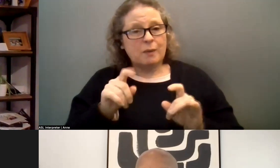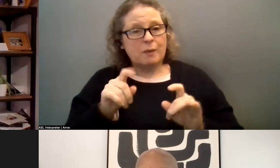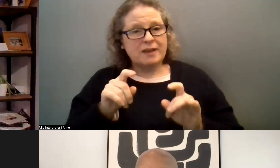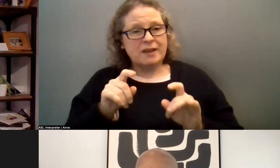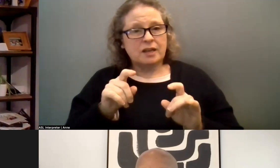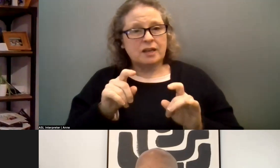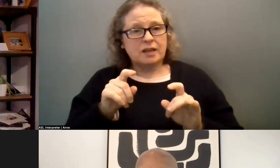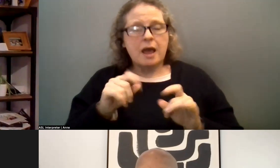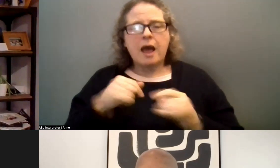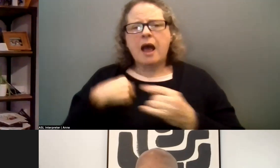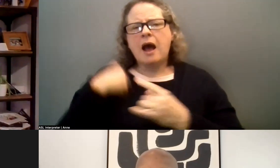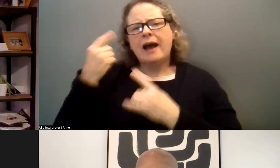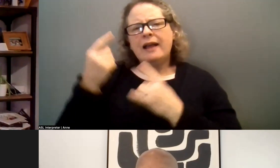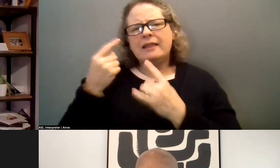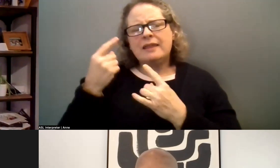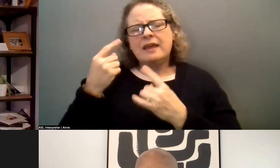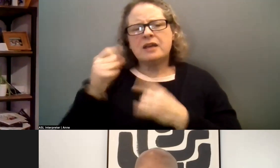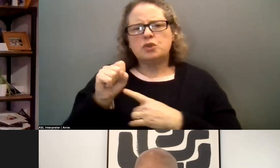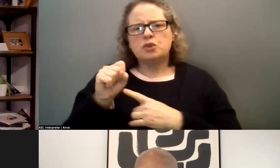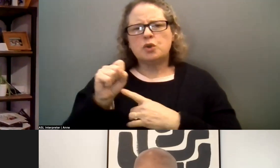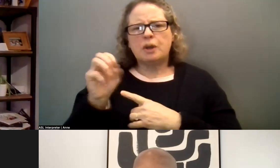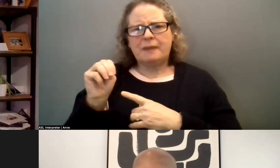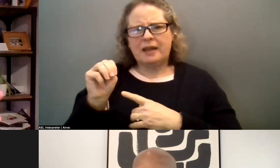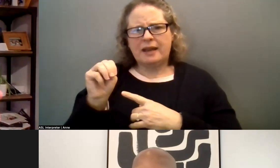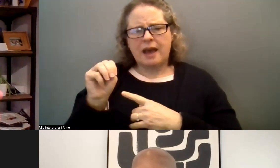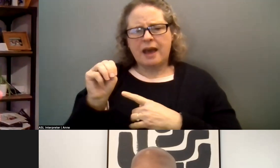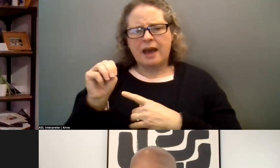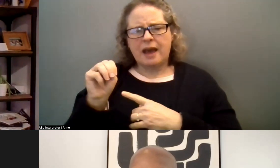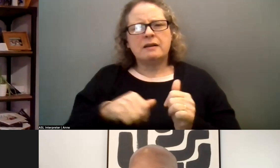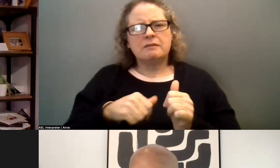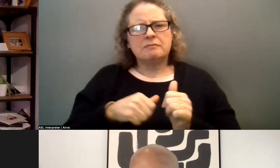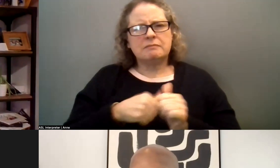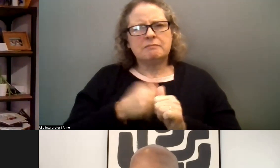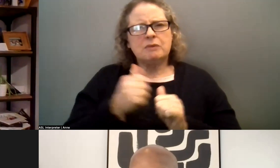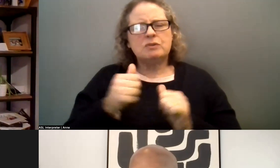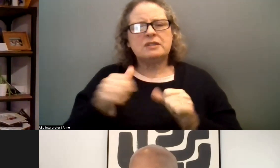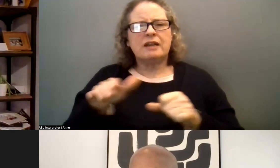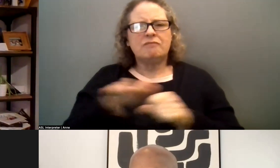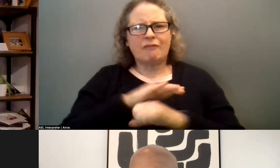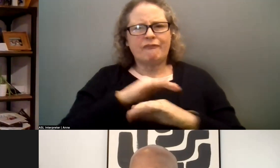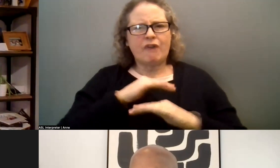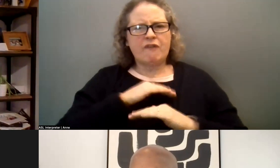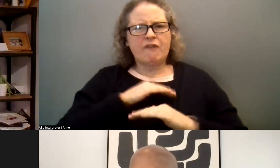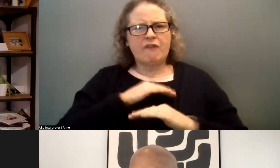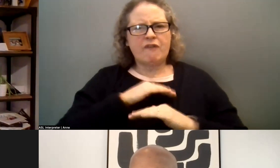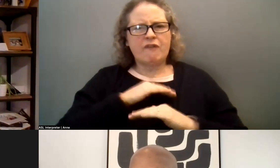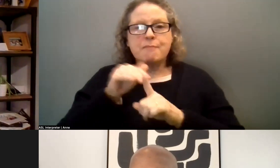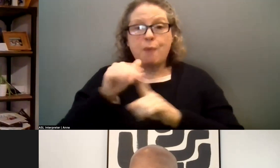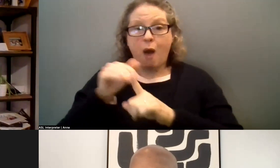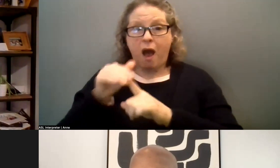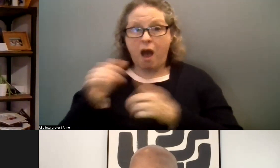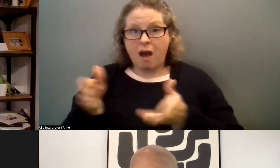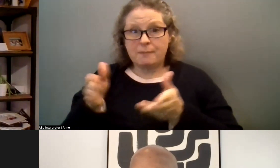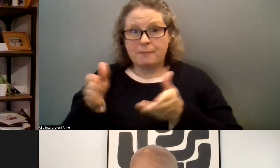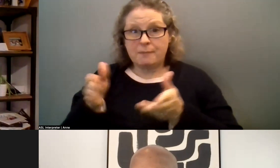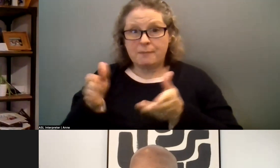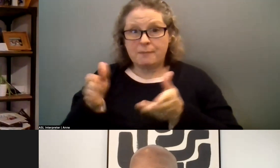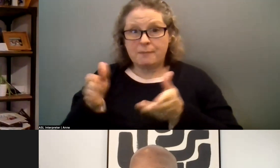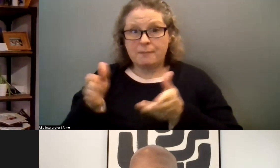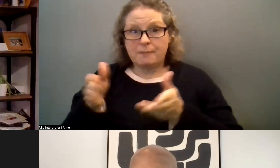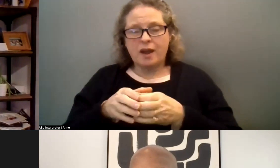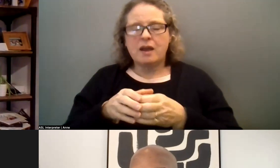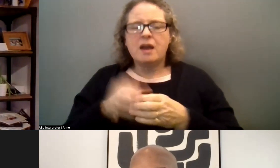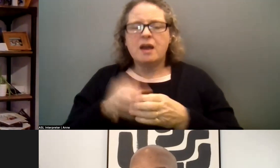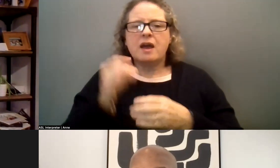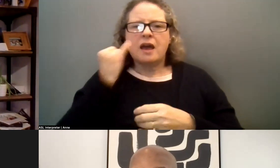it's primarily um, prompt category, right? If we're thinking behavior model in the three prompt,